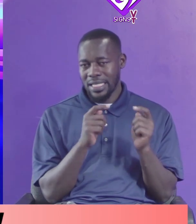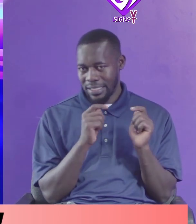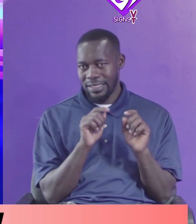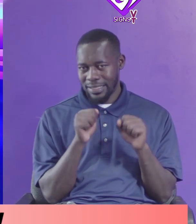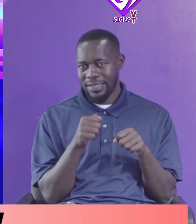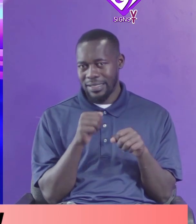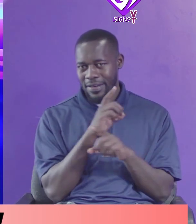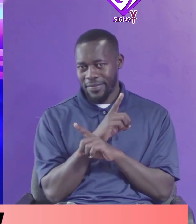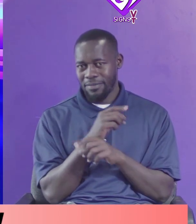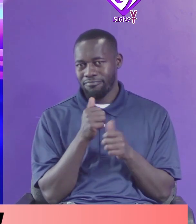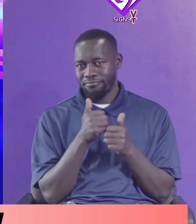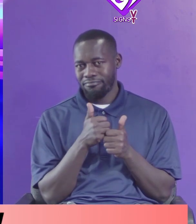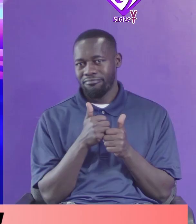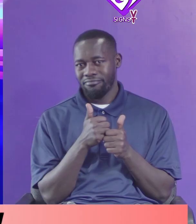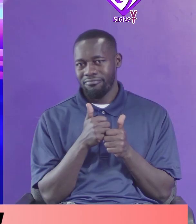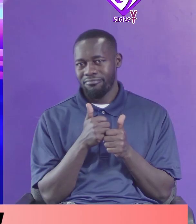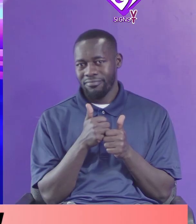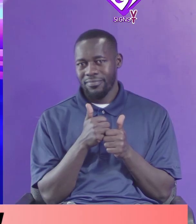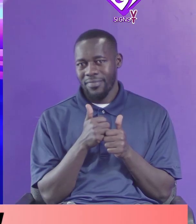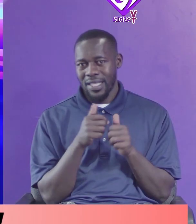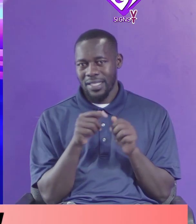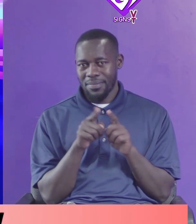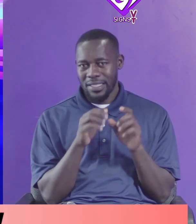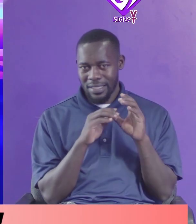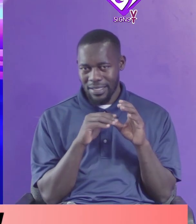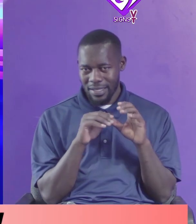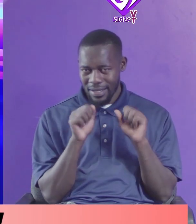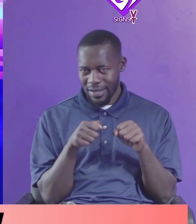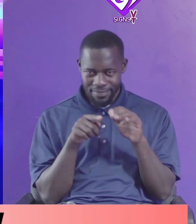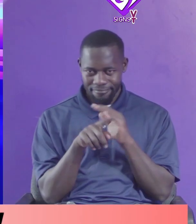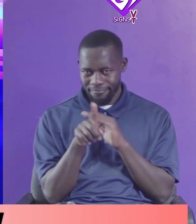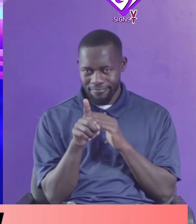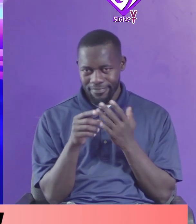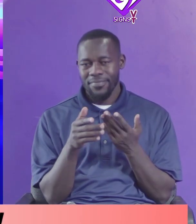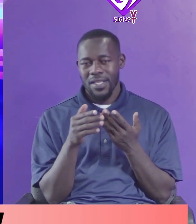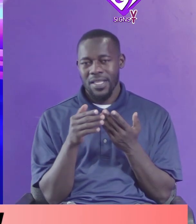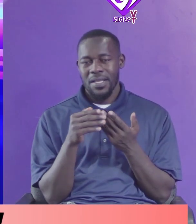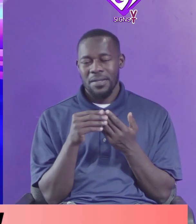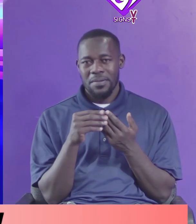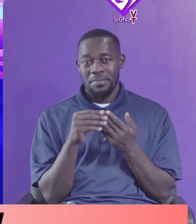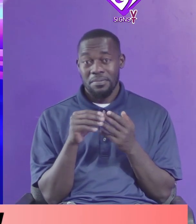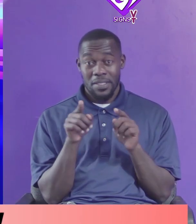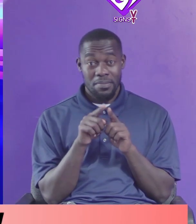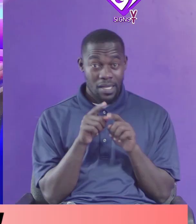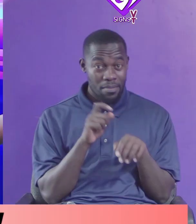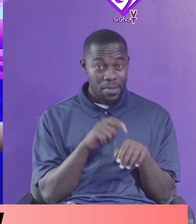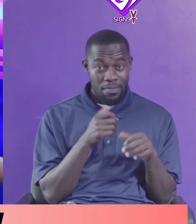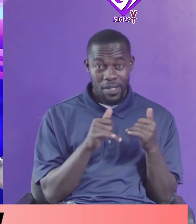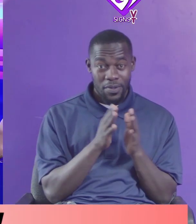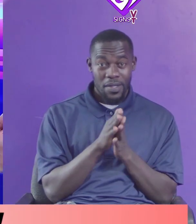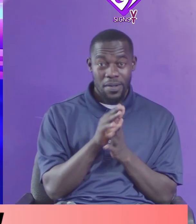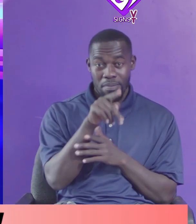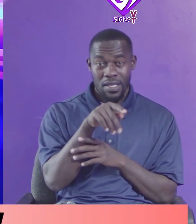of really move forward fast. Yeah. And if they decide to keep a defensive shape, they can really do it really nice. We saw that against